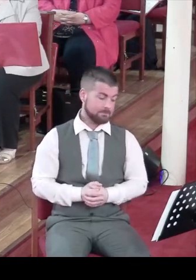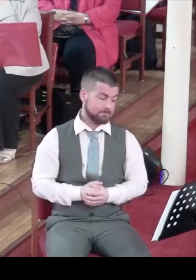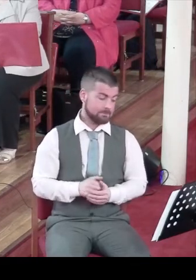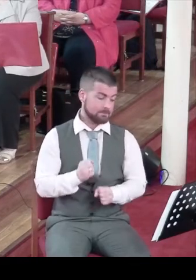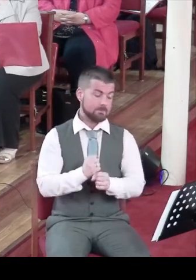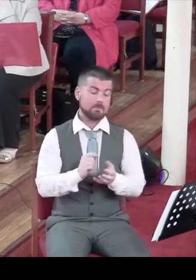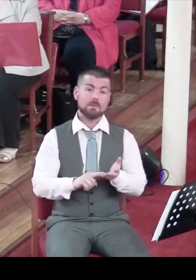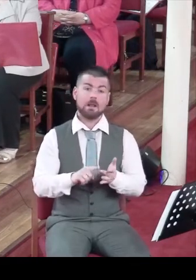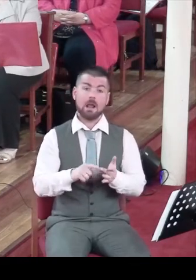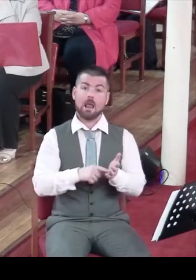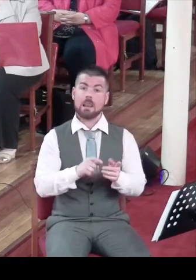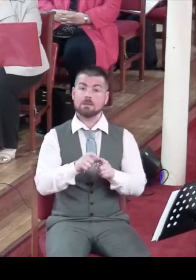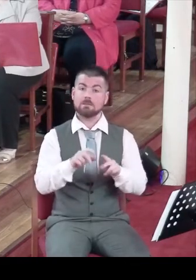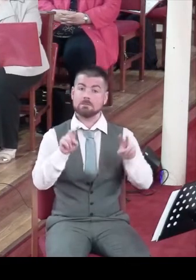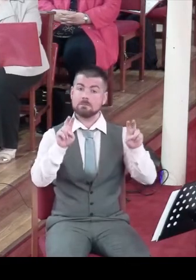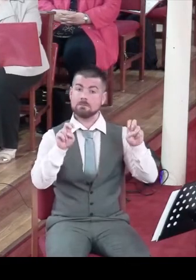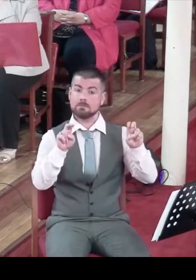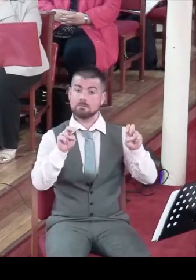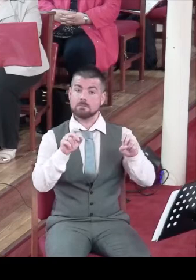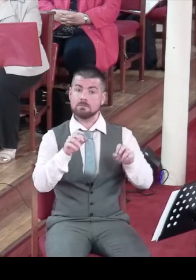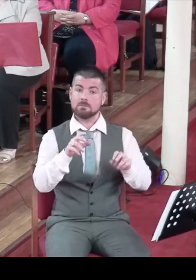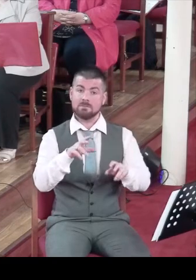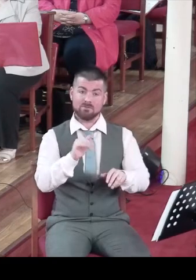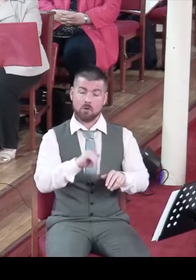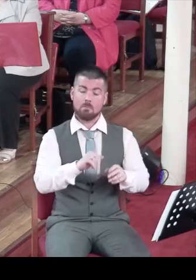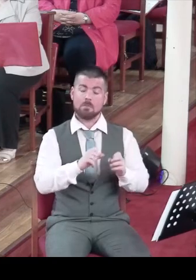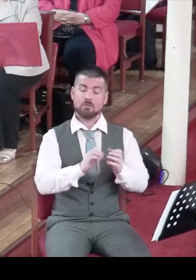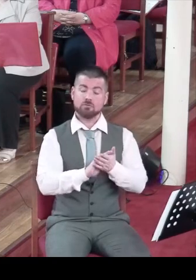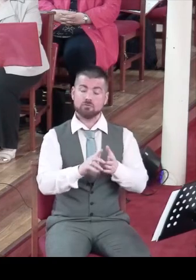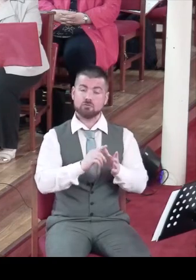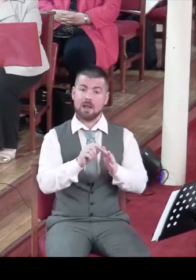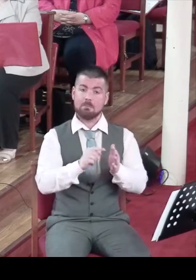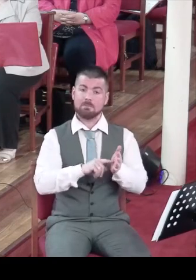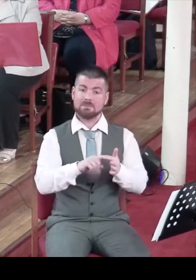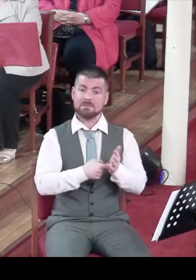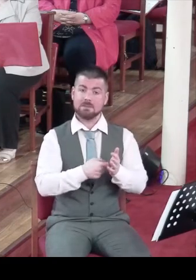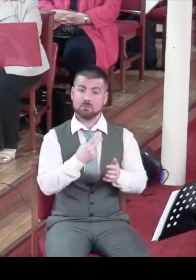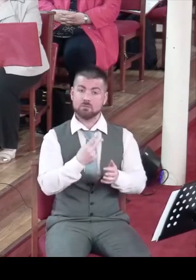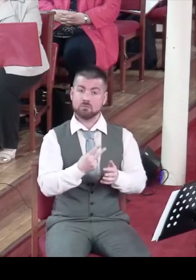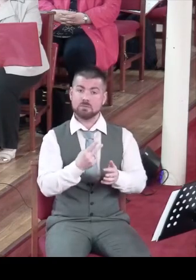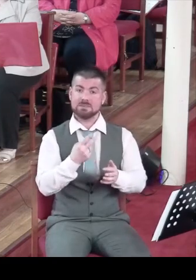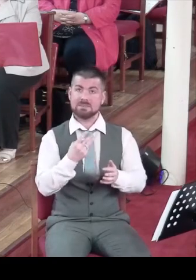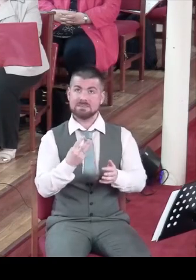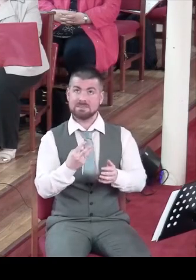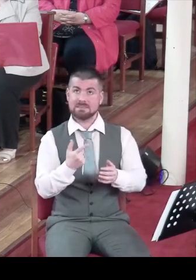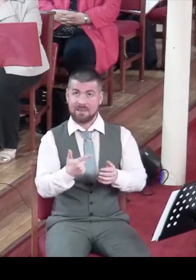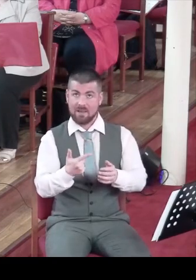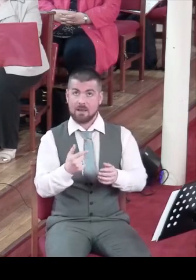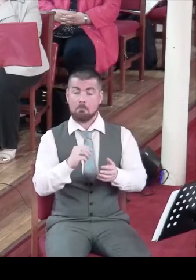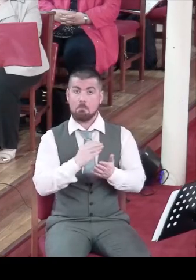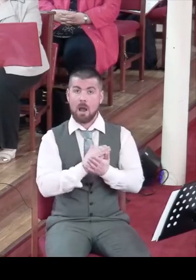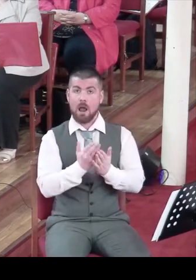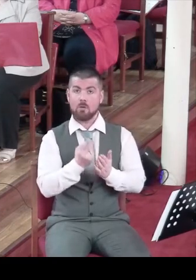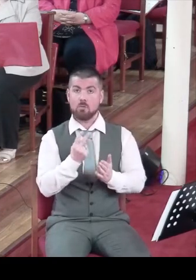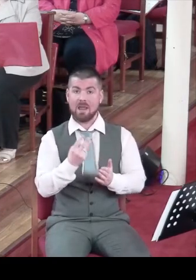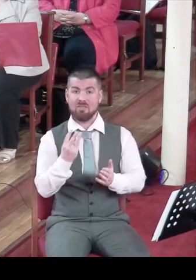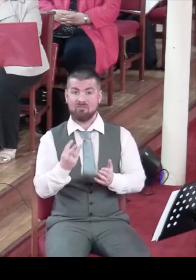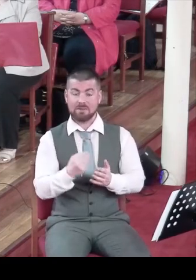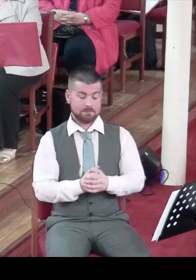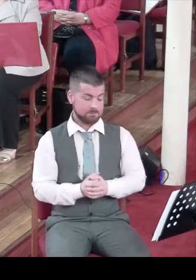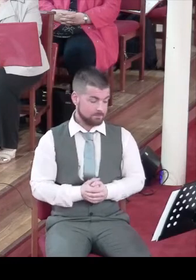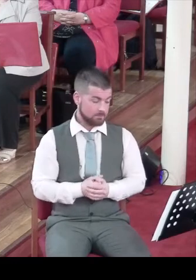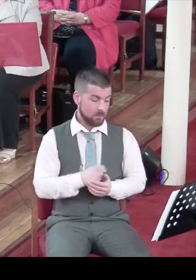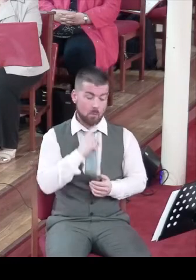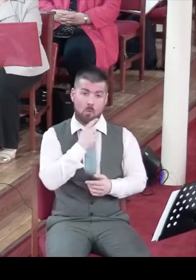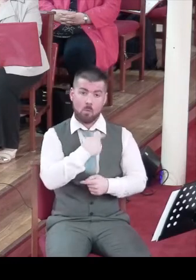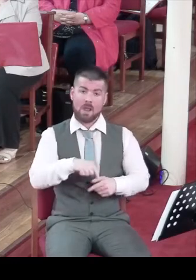The guild's motto is taken from Acts chapter 27, verse 23. Whose we are and whom